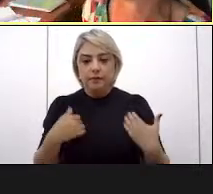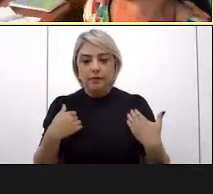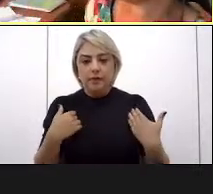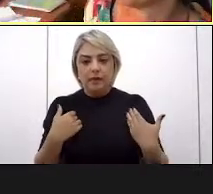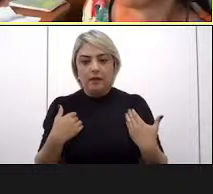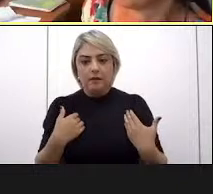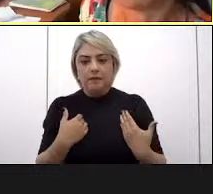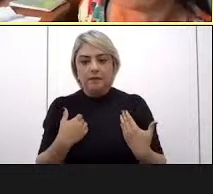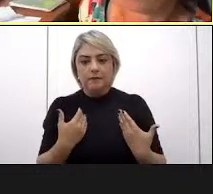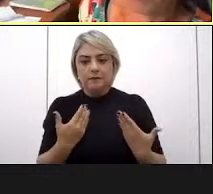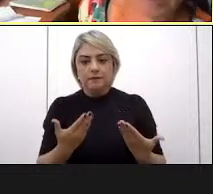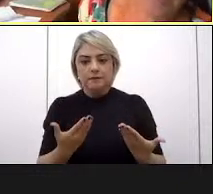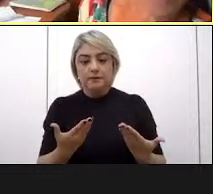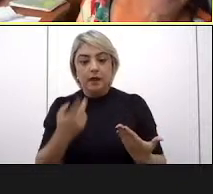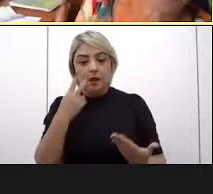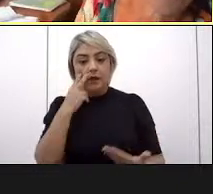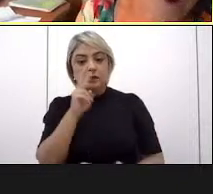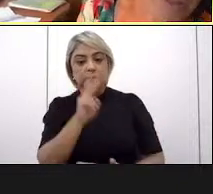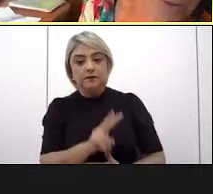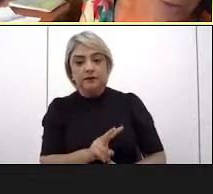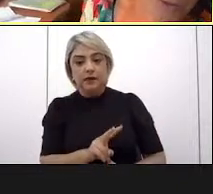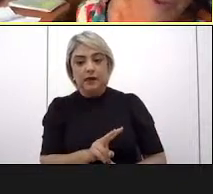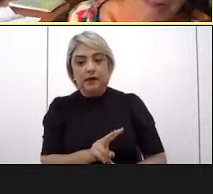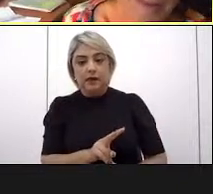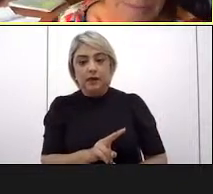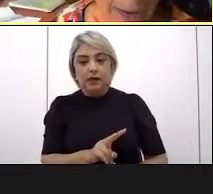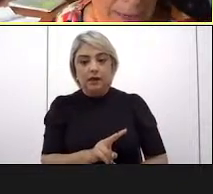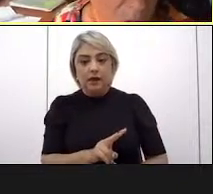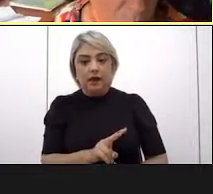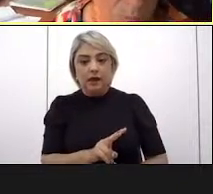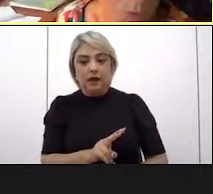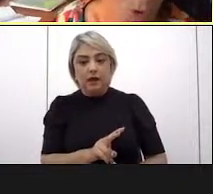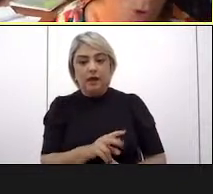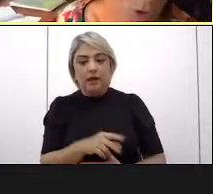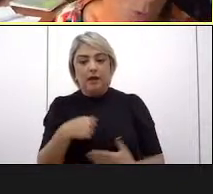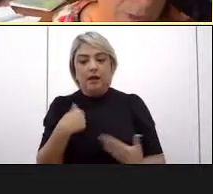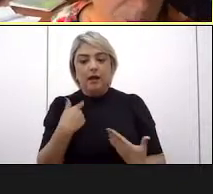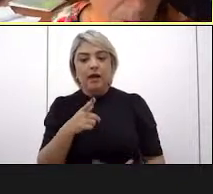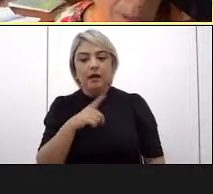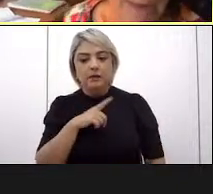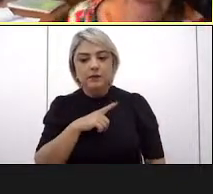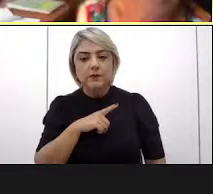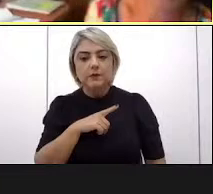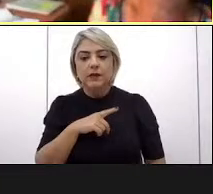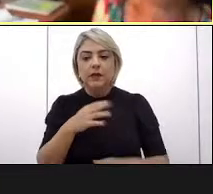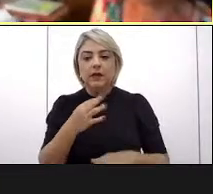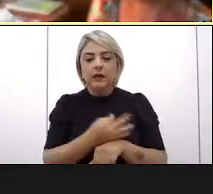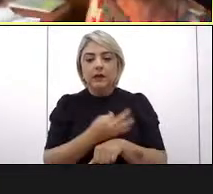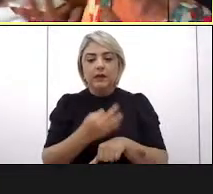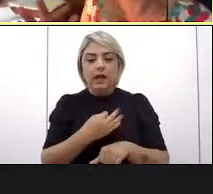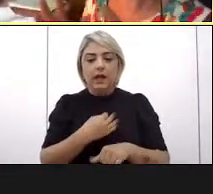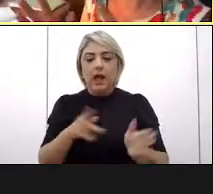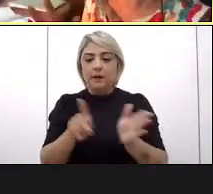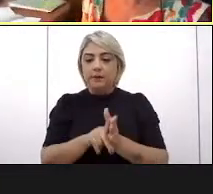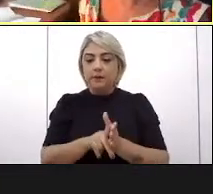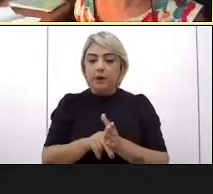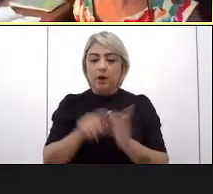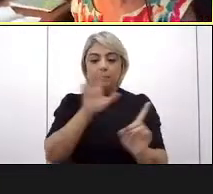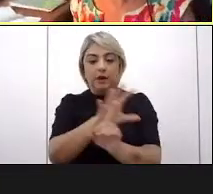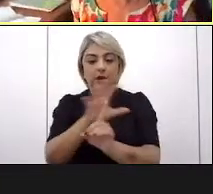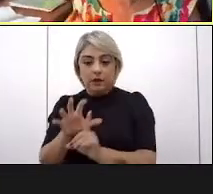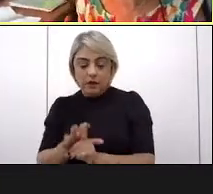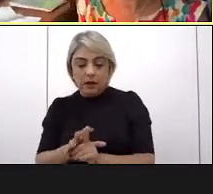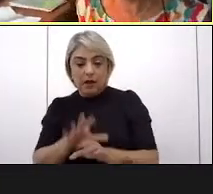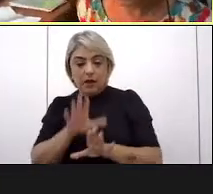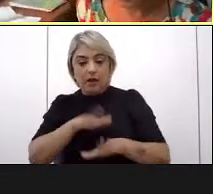of globalization. So it's what I try to do in my own approach, which mobilizes a particular part